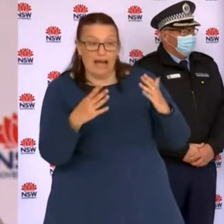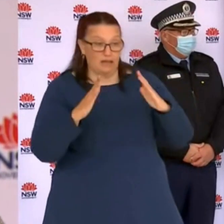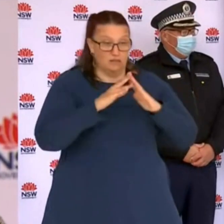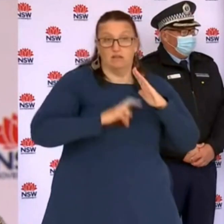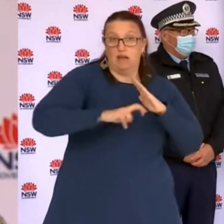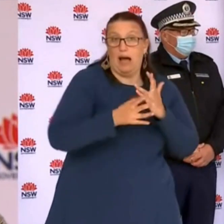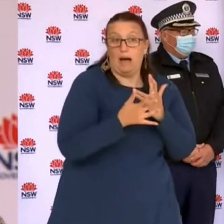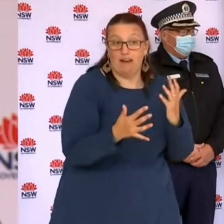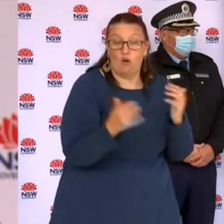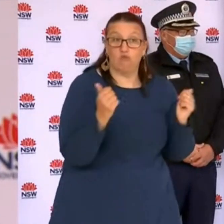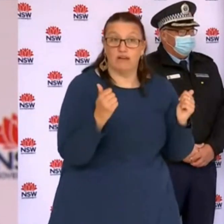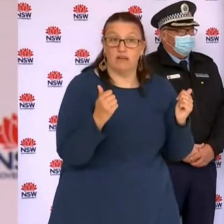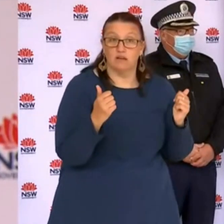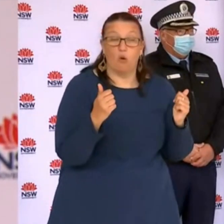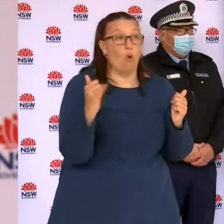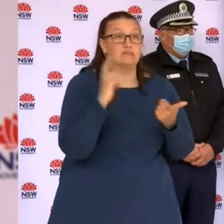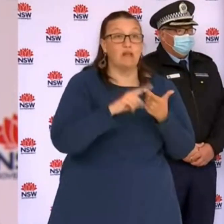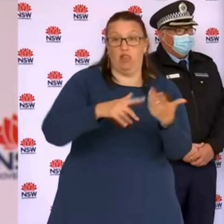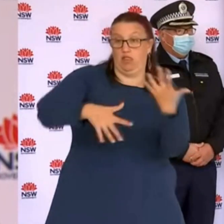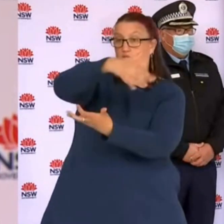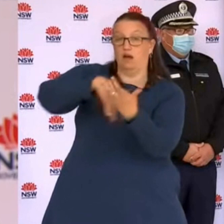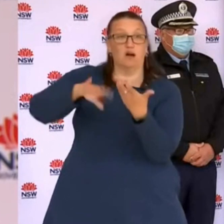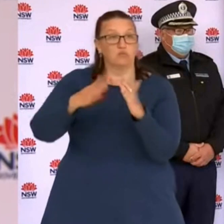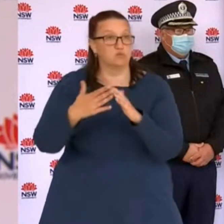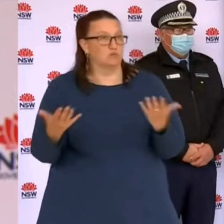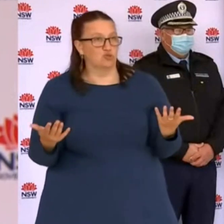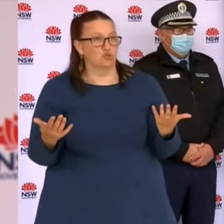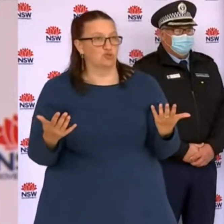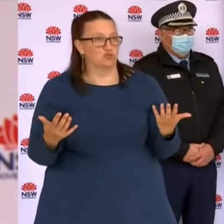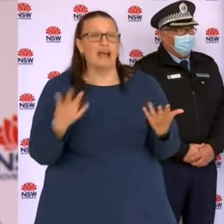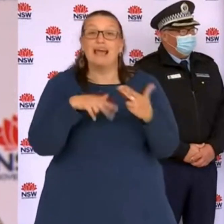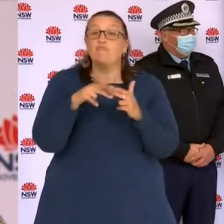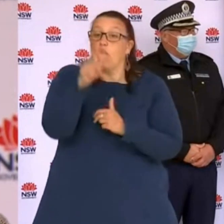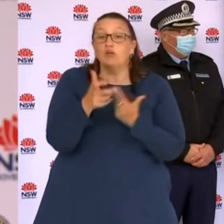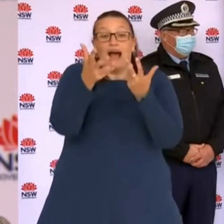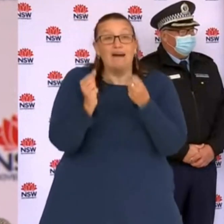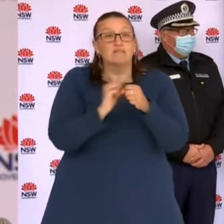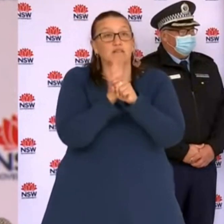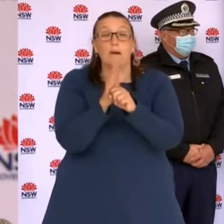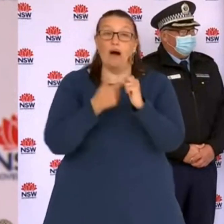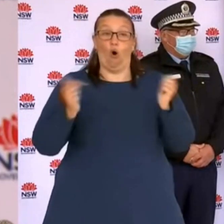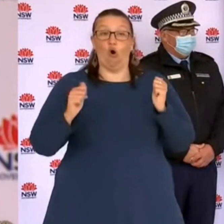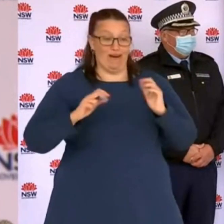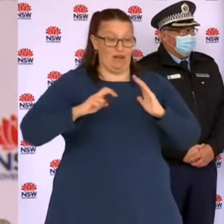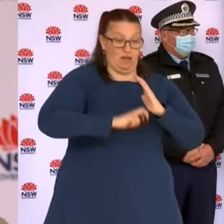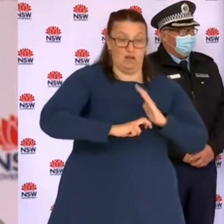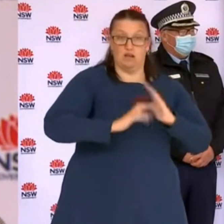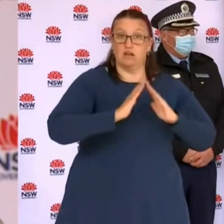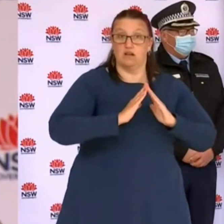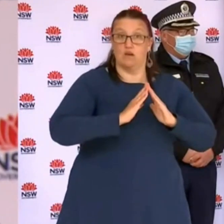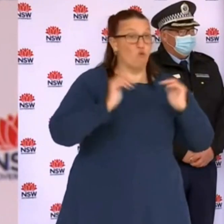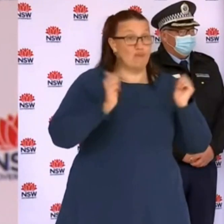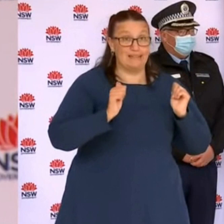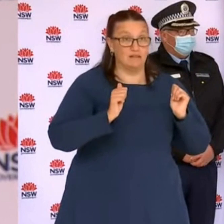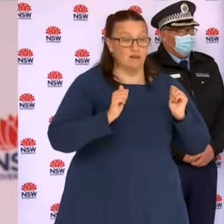in isolation and they're effectively isolating, they pose no risk to the community. But what I'm highlighting overnight is we've also